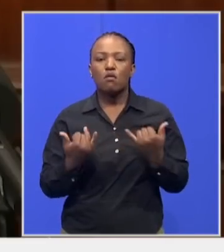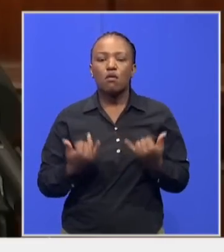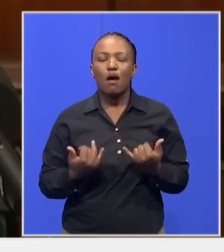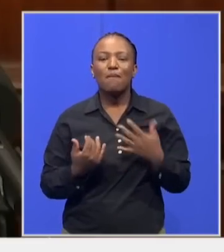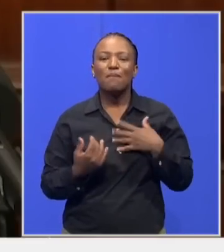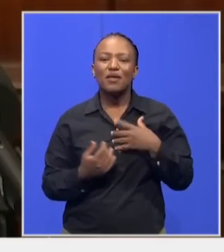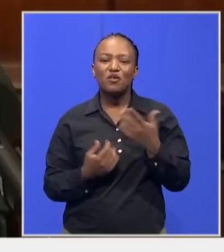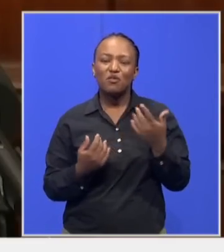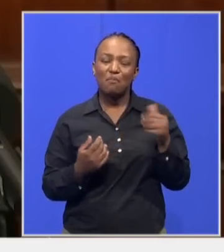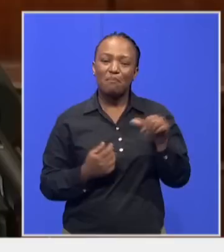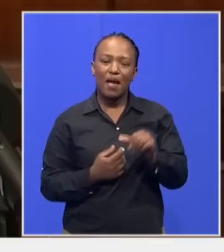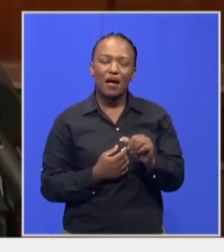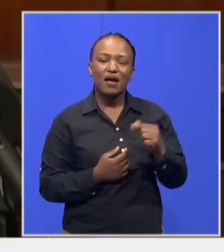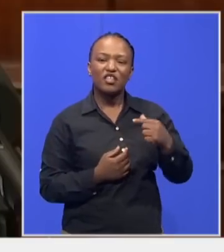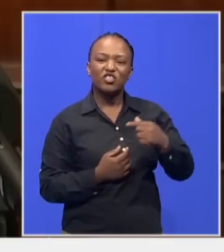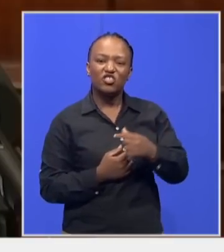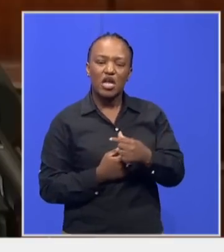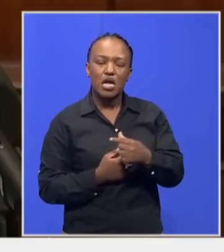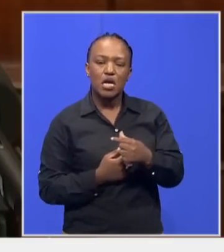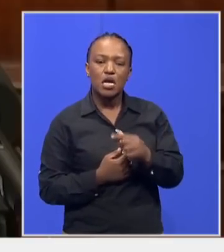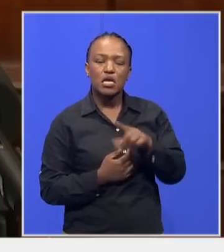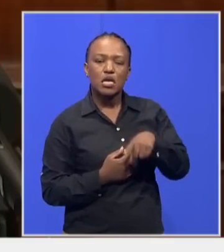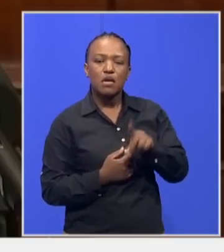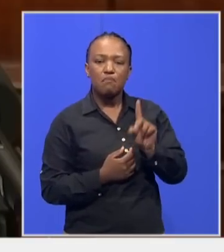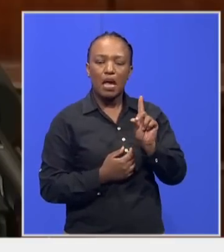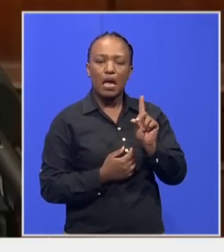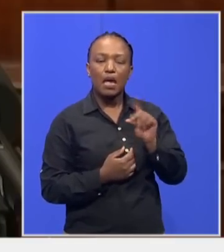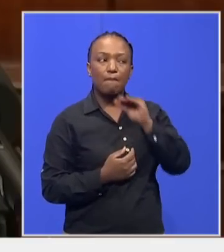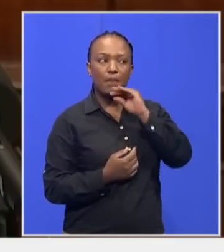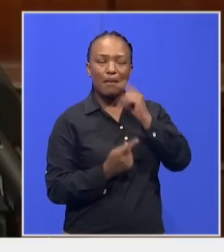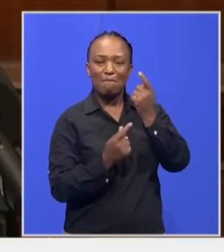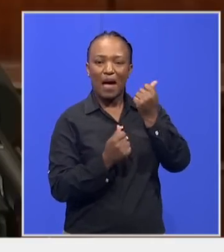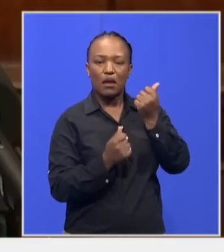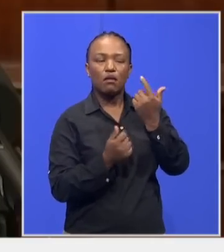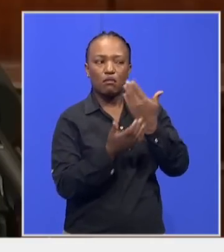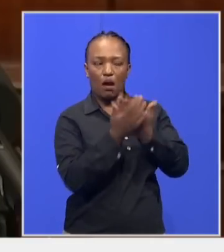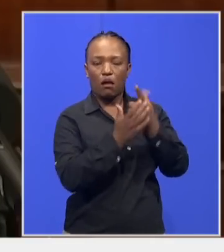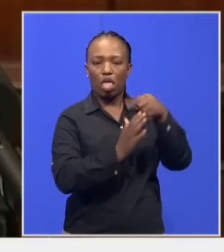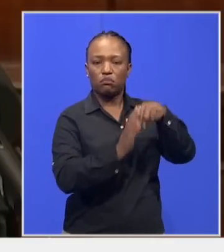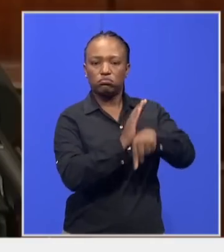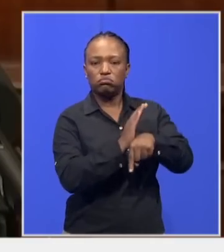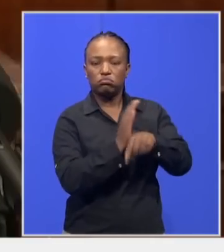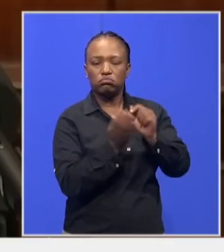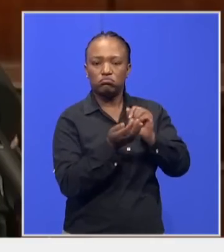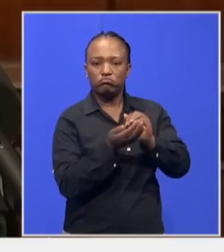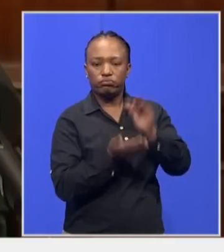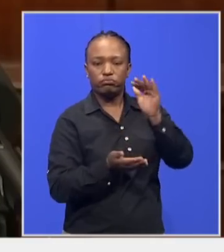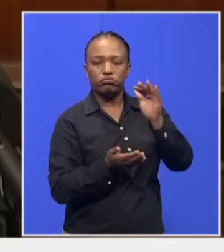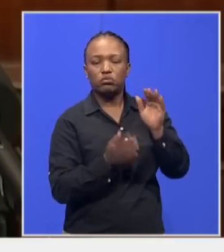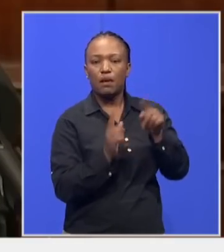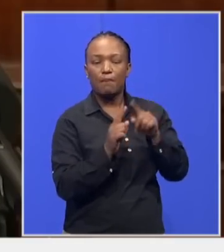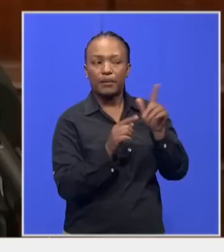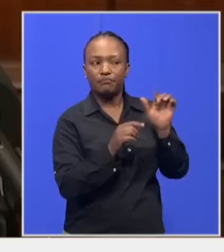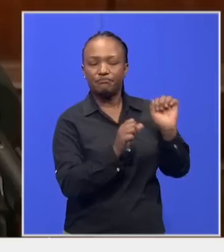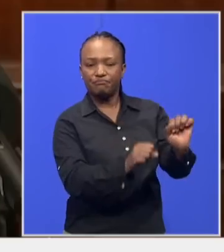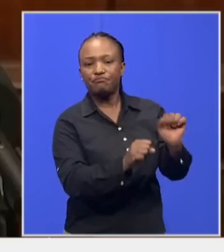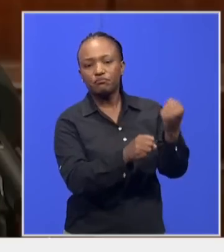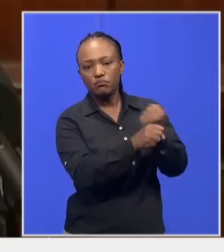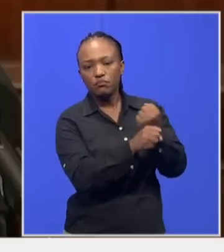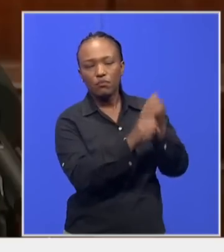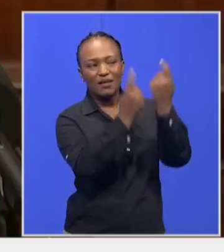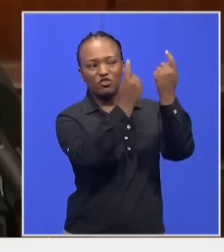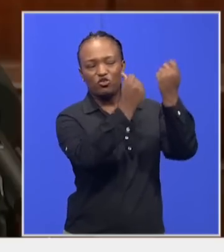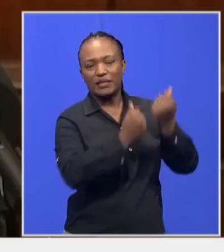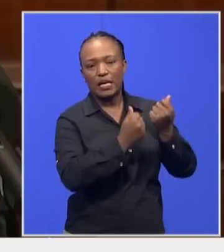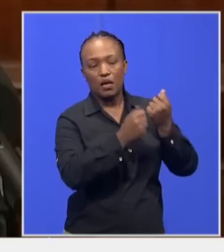GDP or your budget deficit is likely going to grow. Of course, that's not our domain, it's a domain of national treasury. But